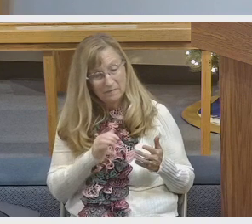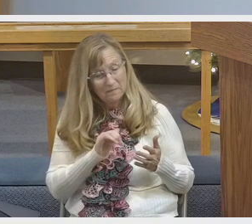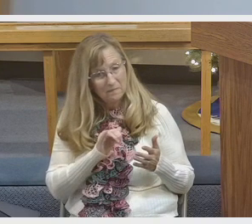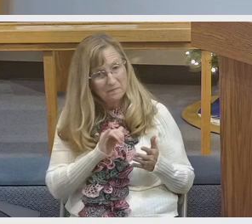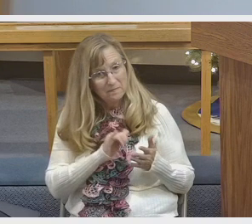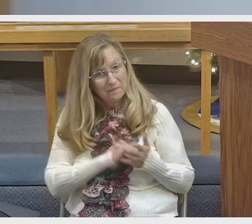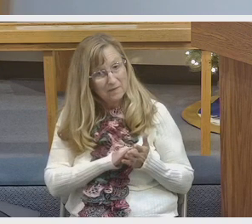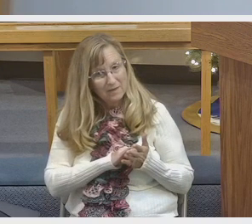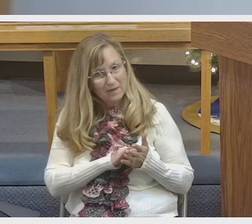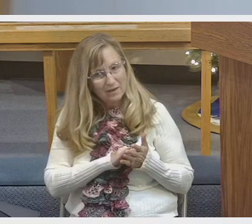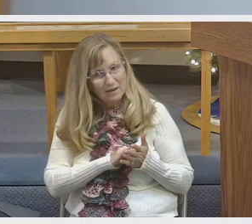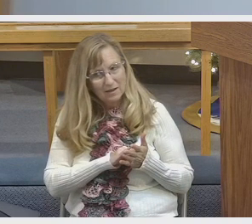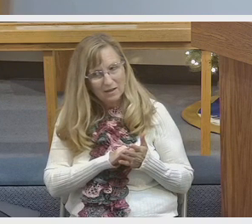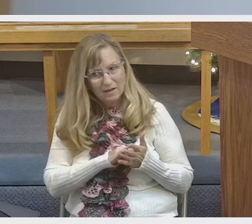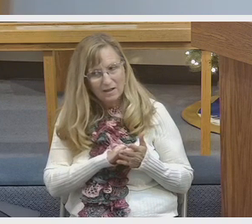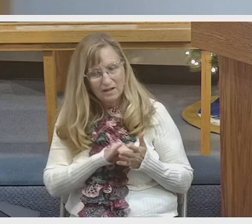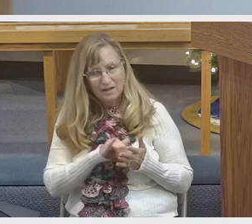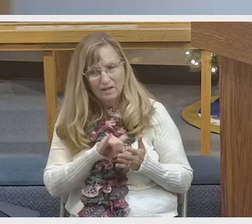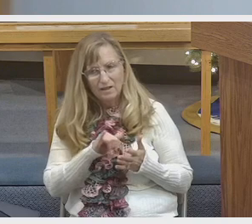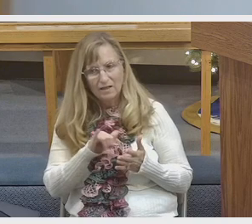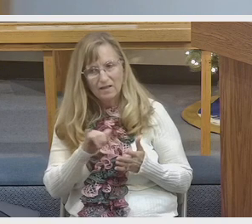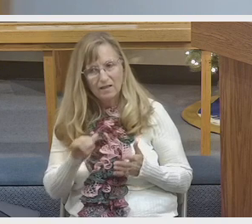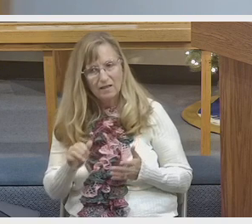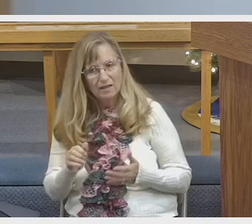one's greatest joy.